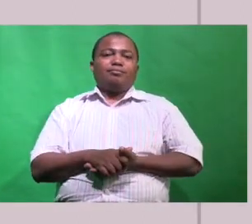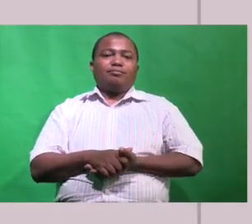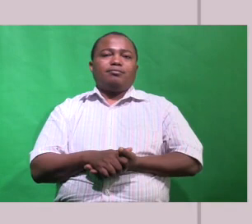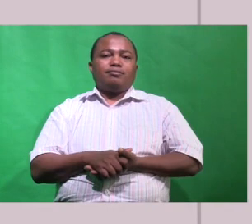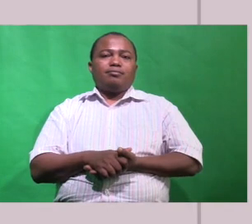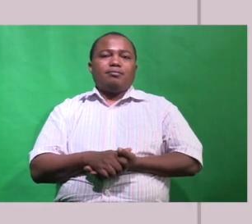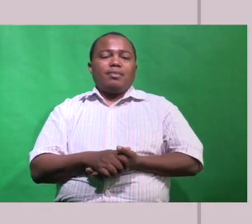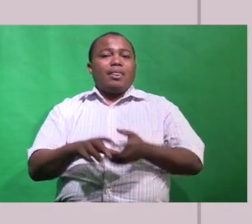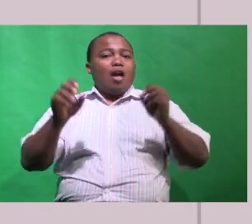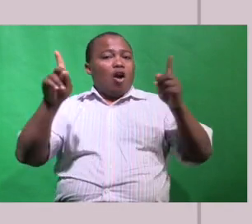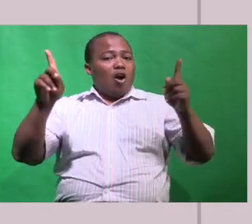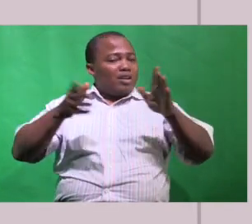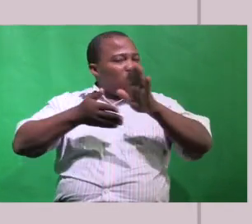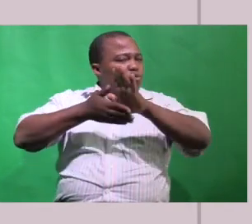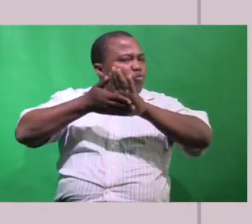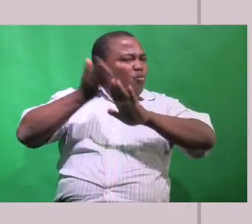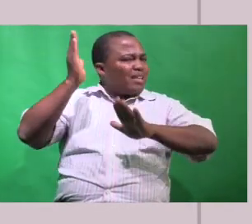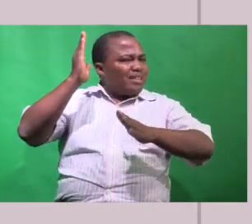Okay, first of all,